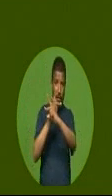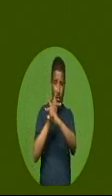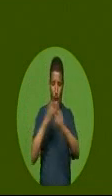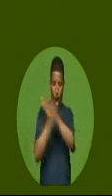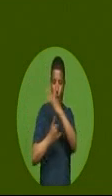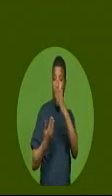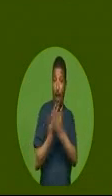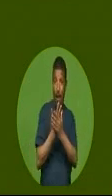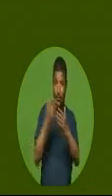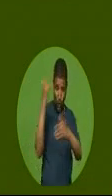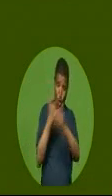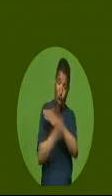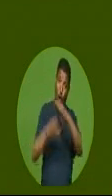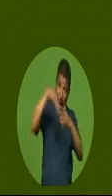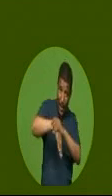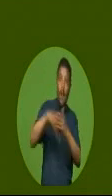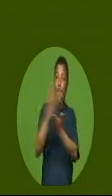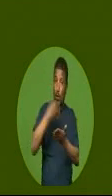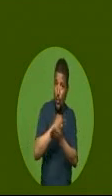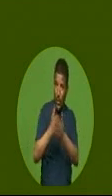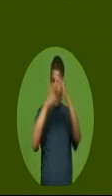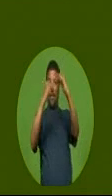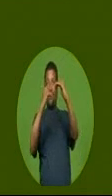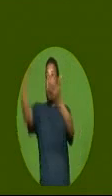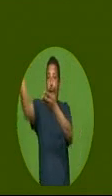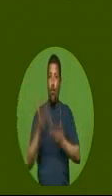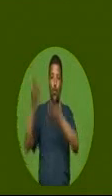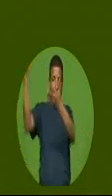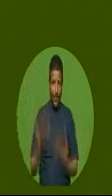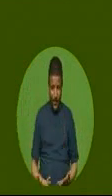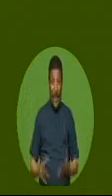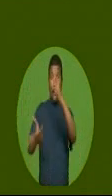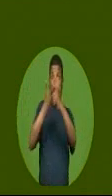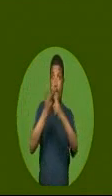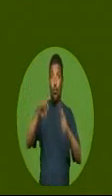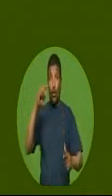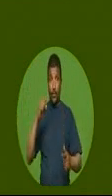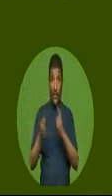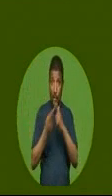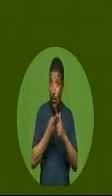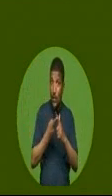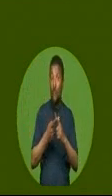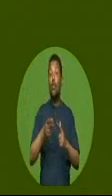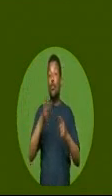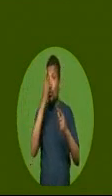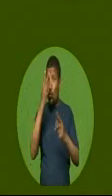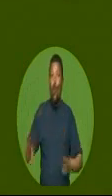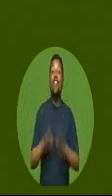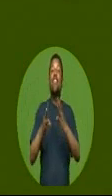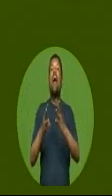local producers by limiting imports, and the second one is to raise